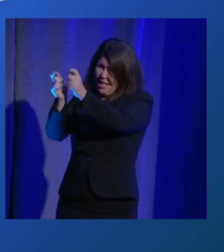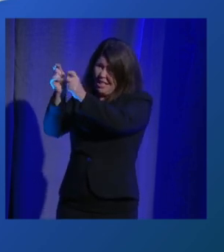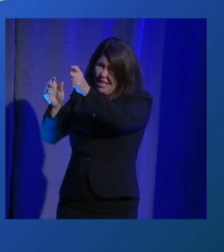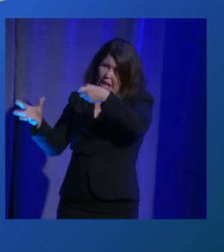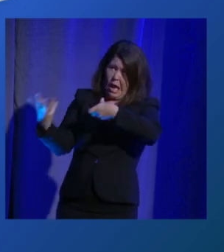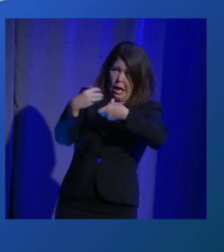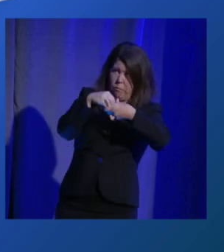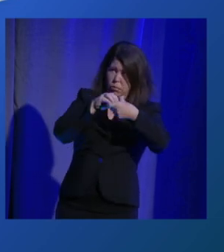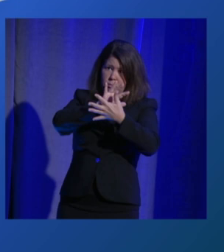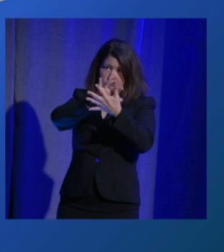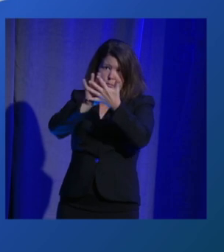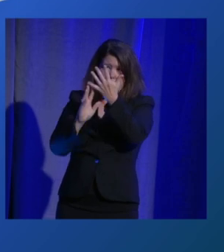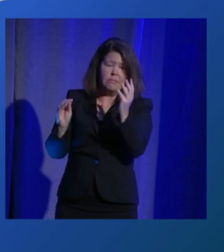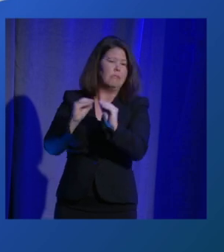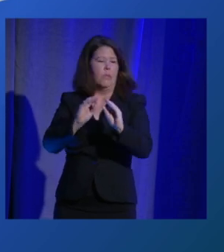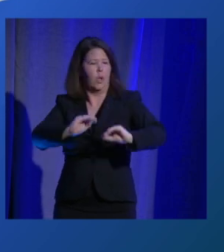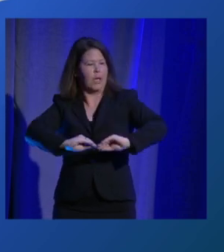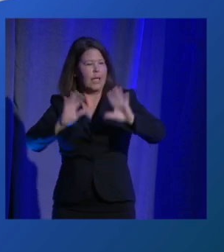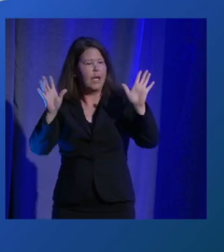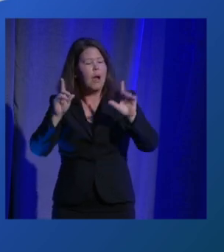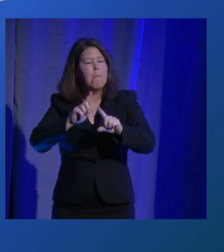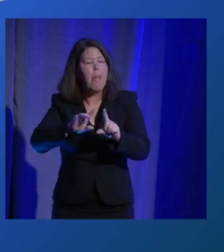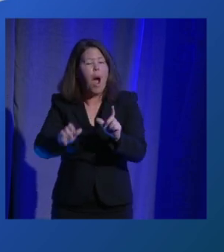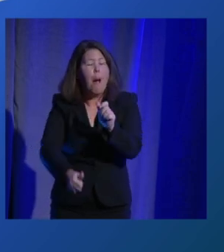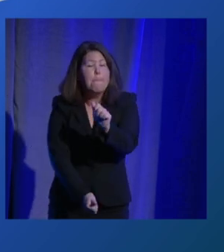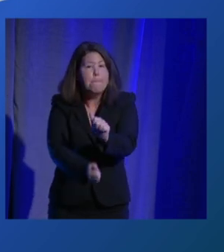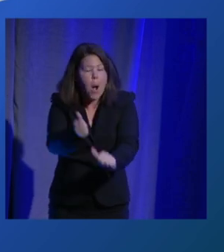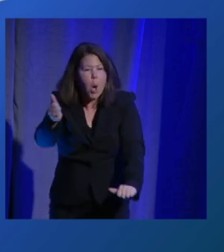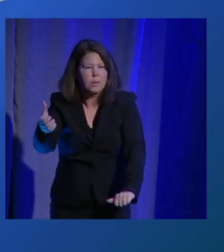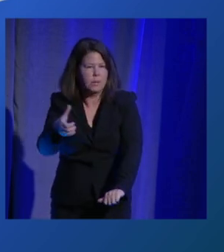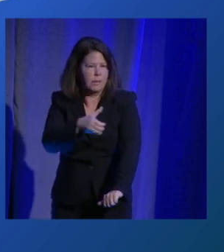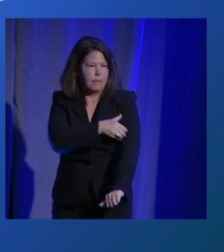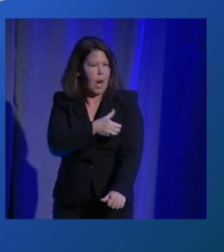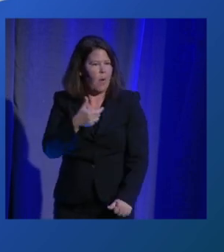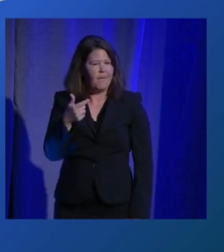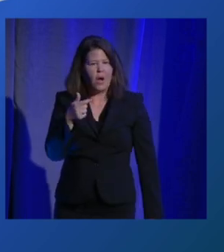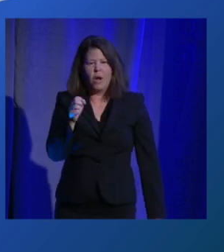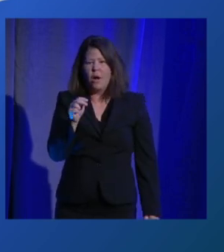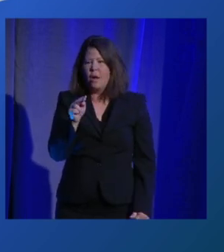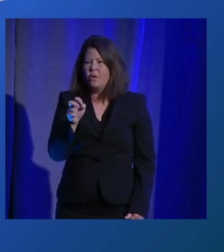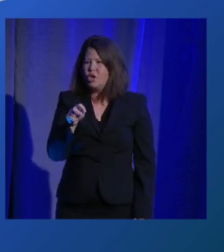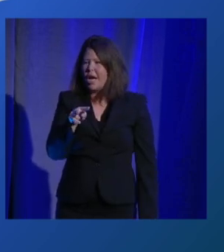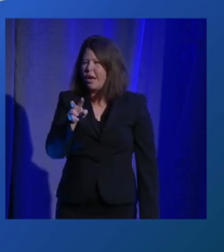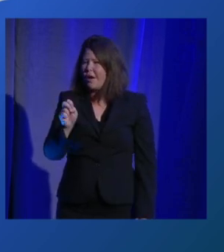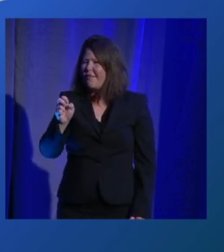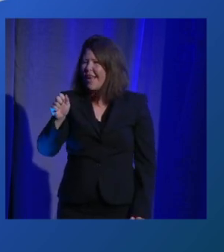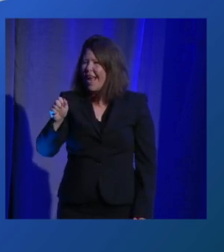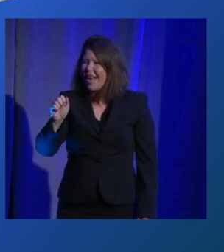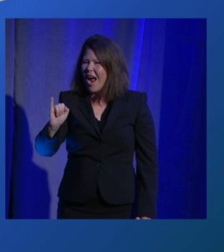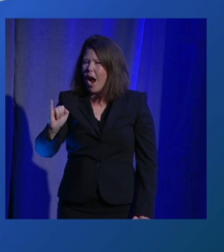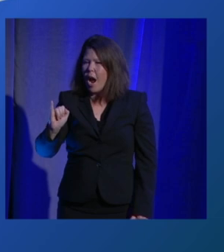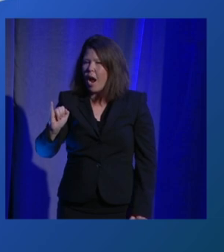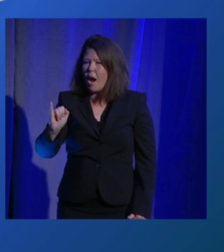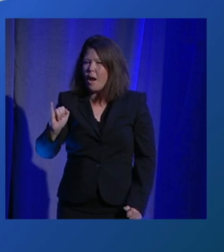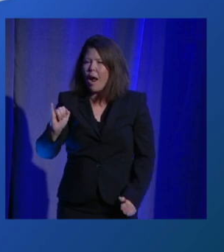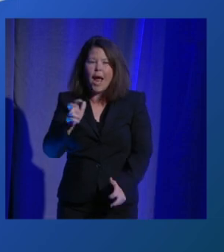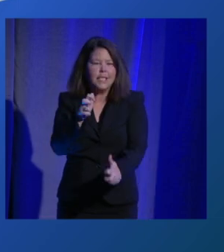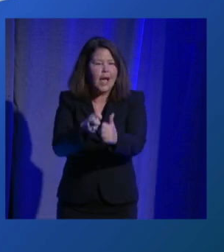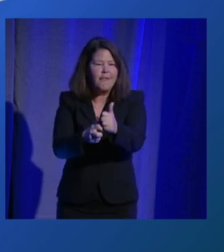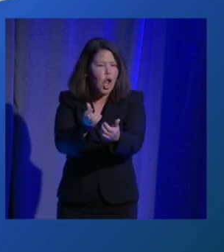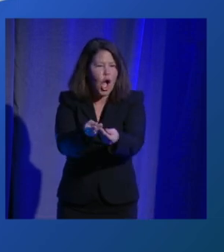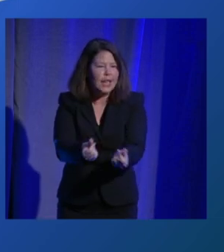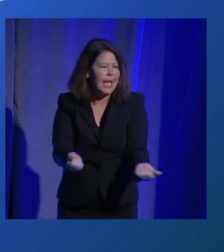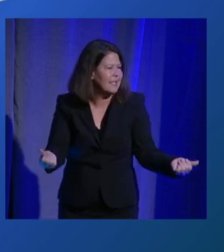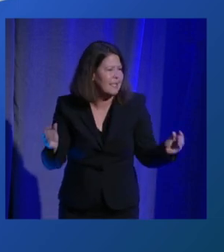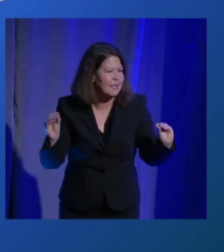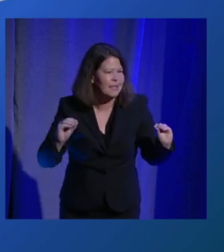thing about generative AI right it's it's flaws now what did I say this anybody who's